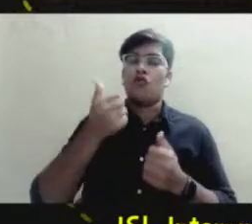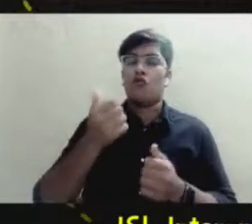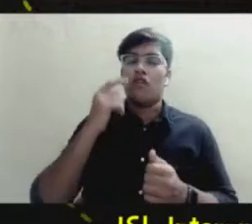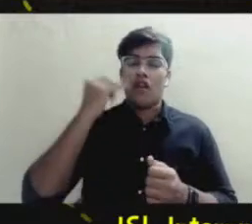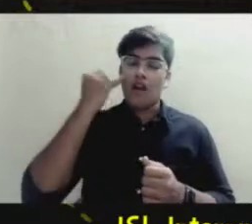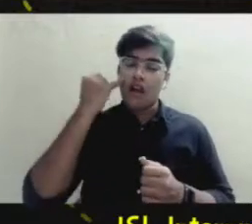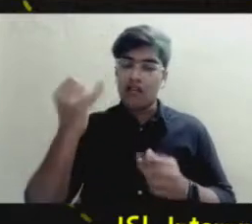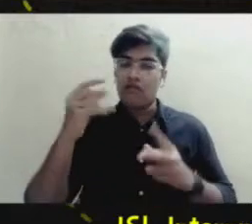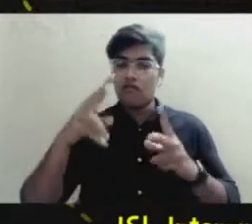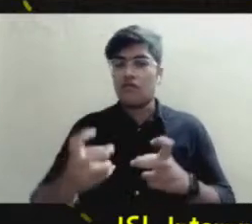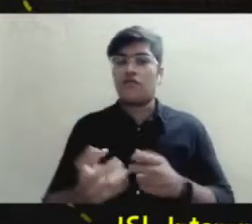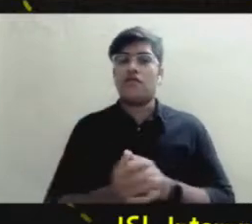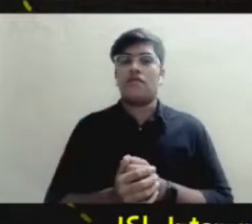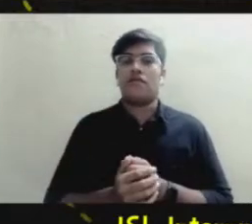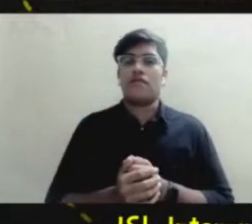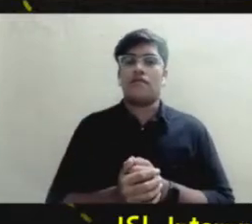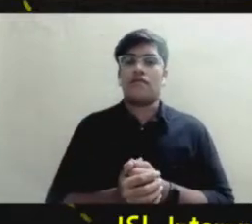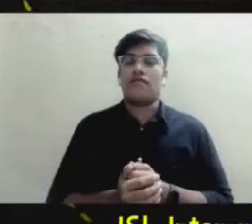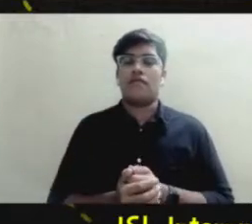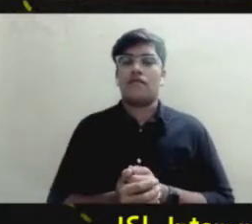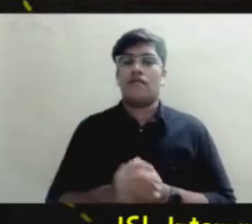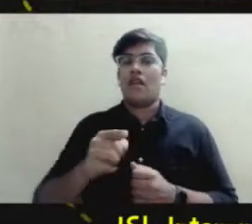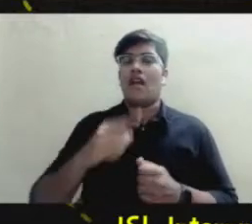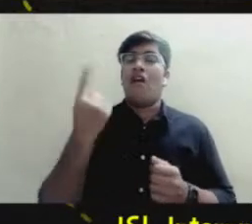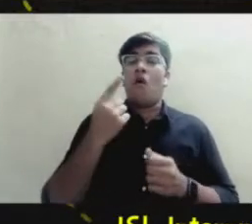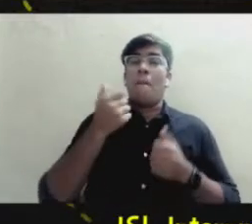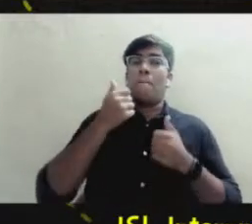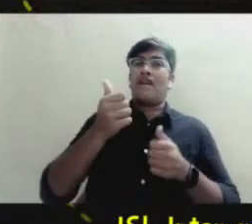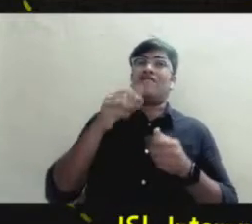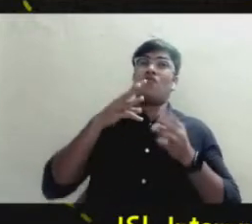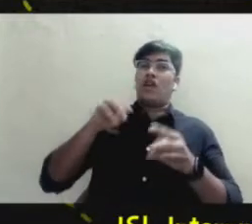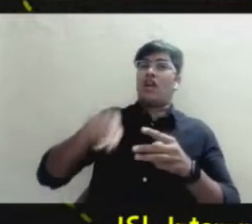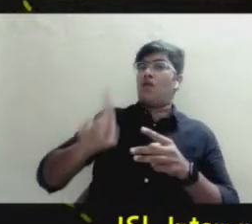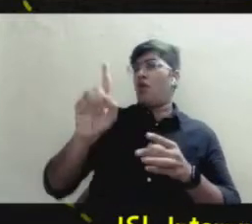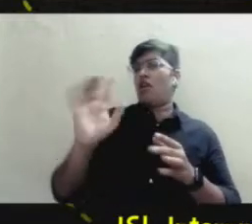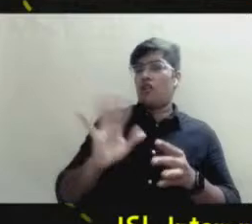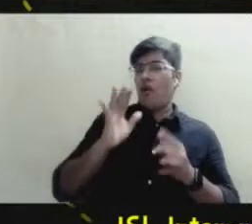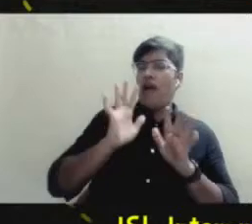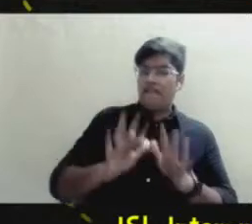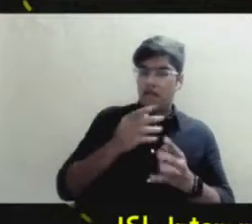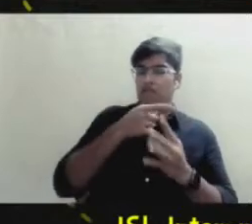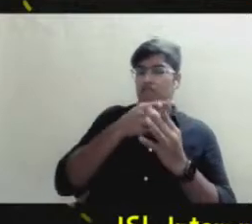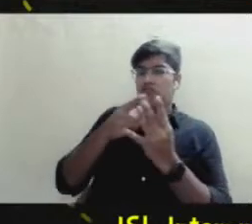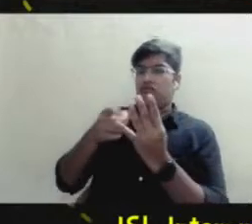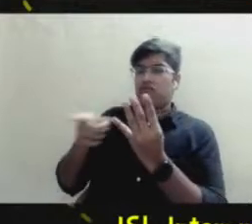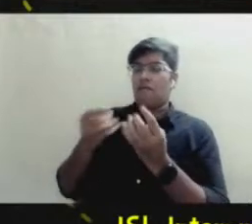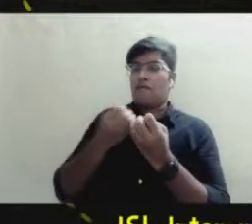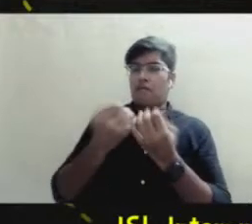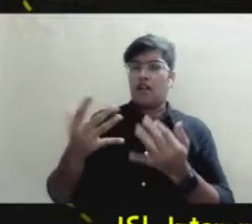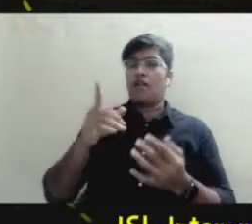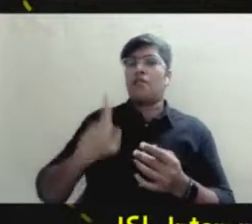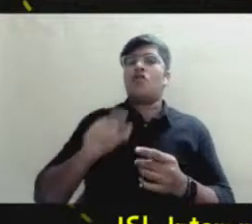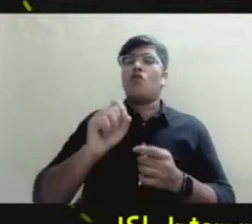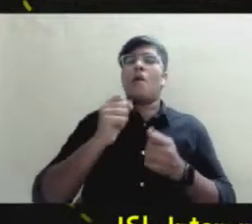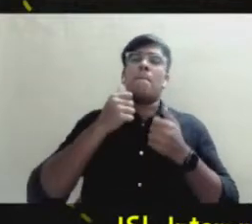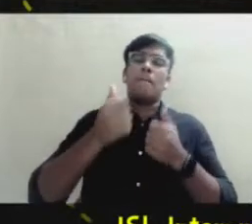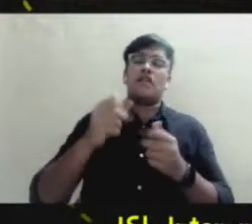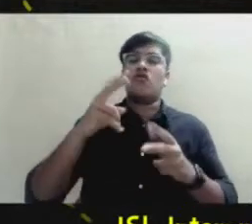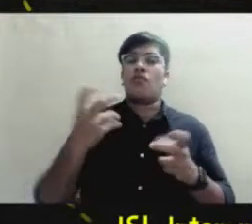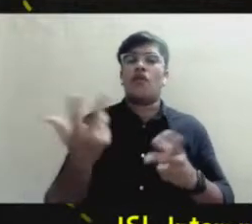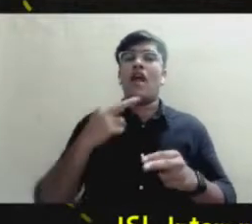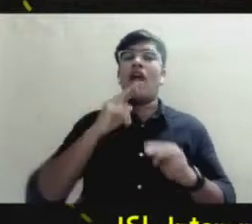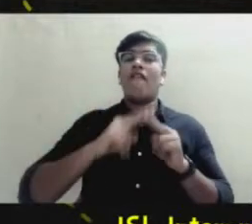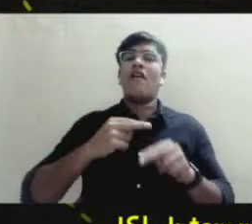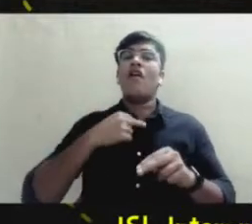the only and best way to convey the urgency. For me, I feel it doesn't matter if my voice cracks when